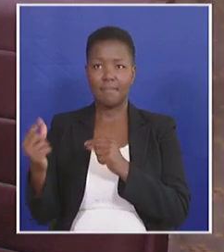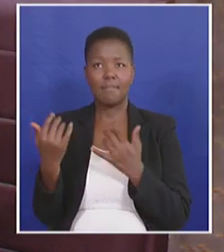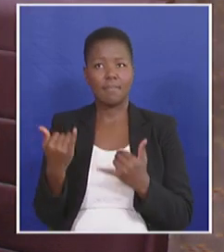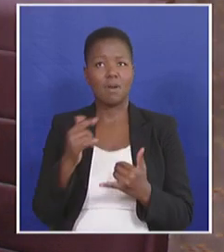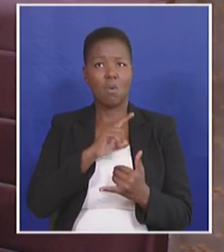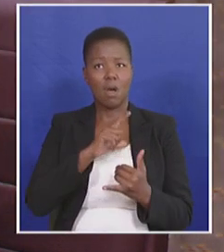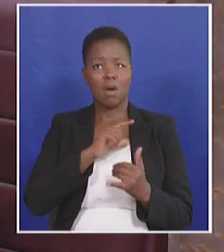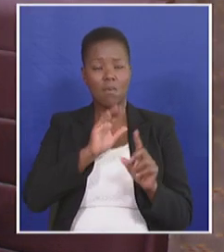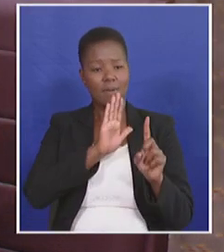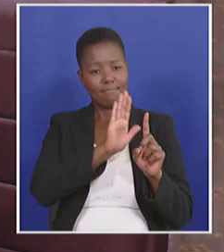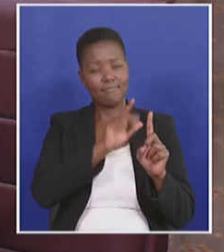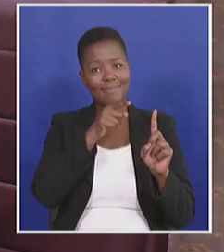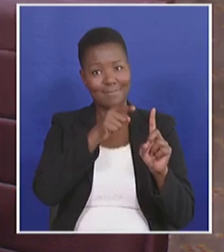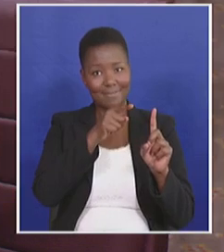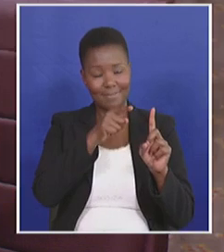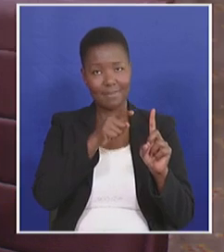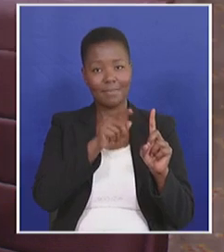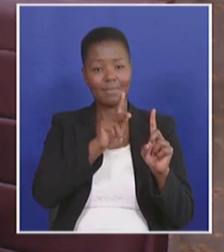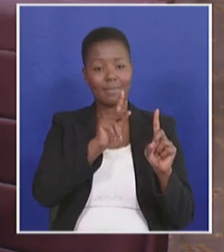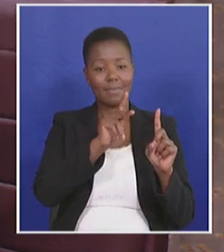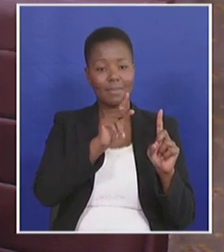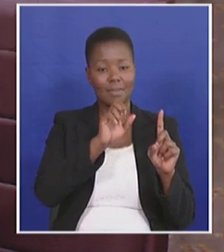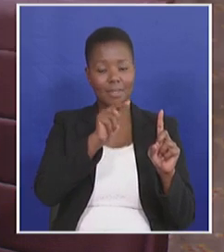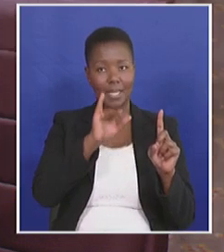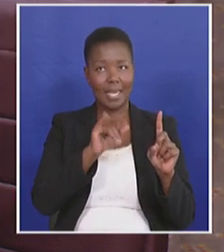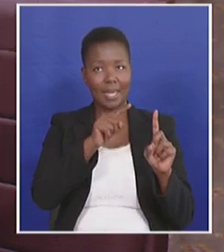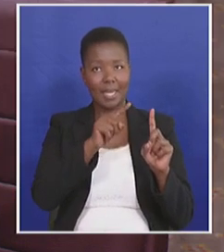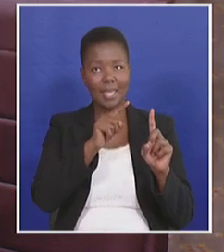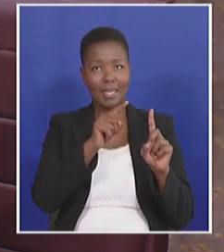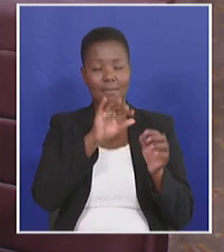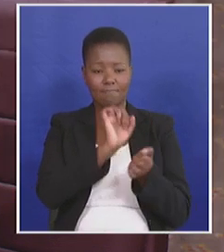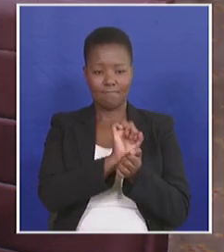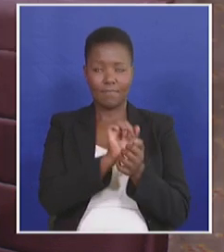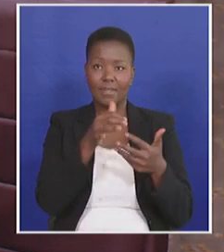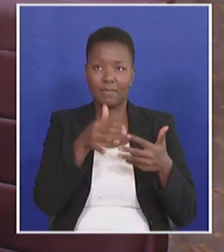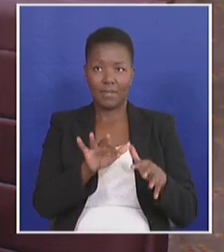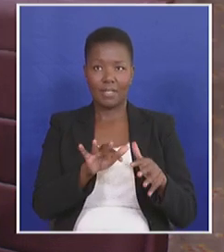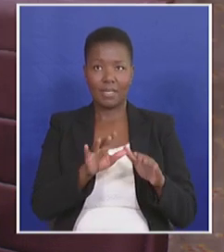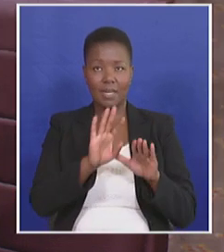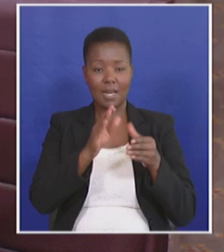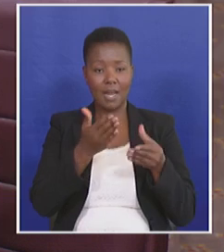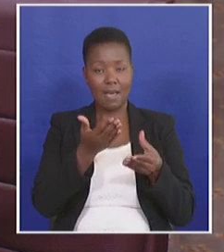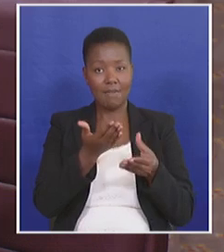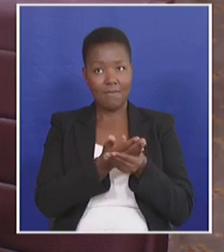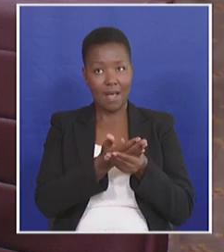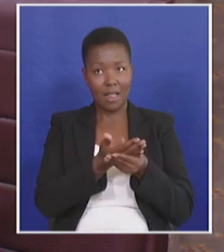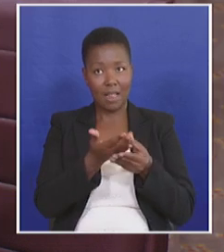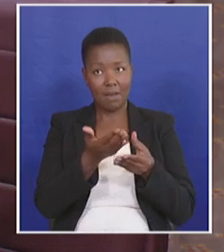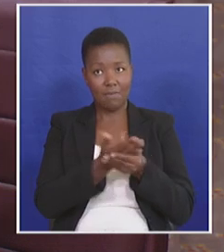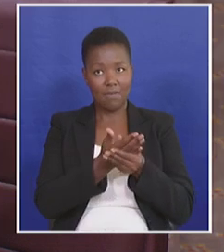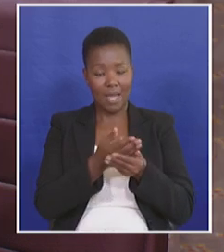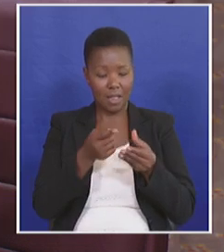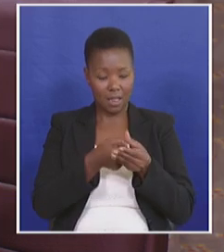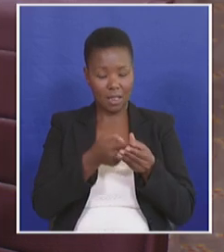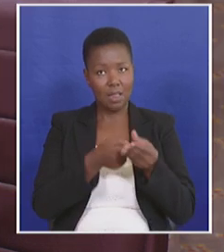refers to was convicted, there is no way that that file could have gone to the NPA,